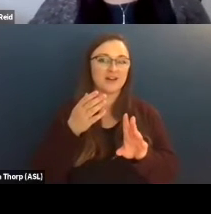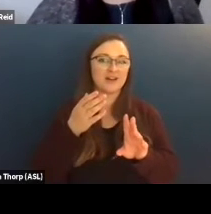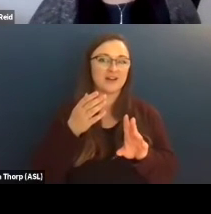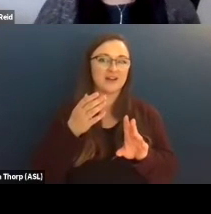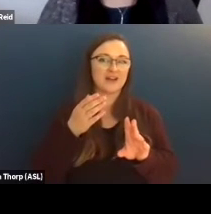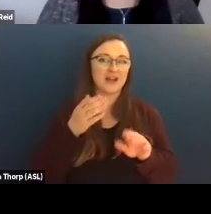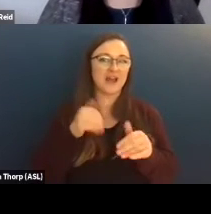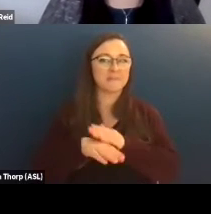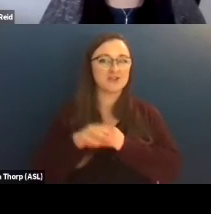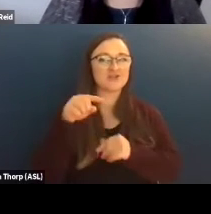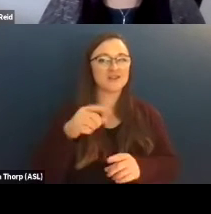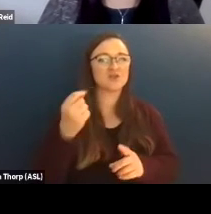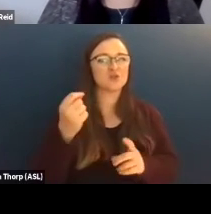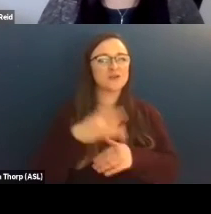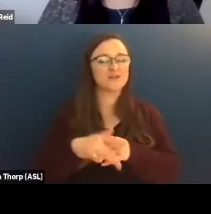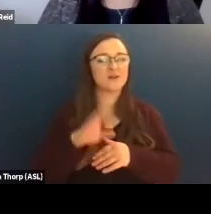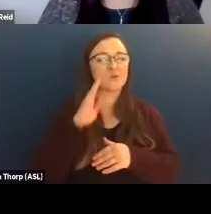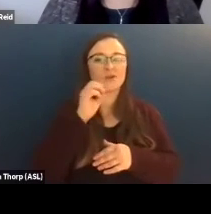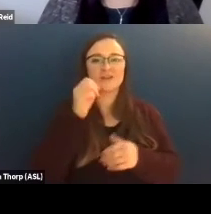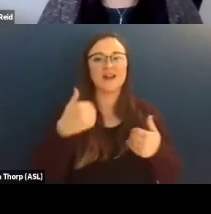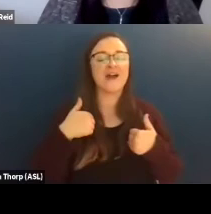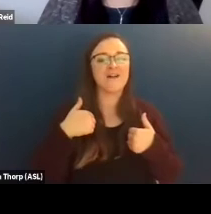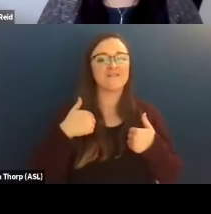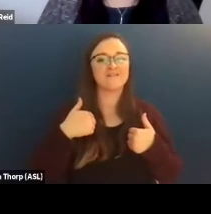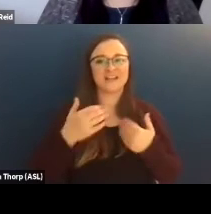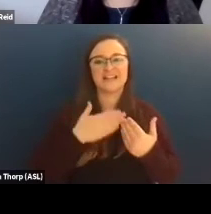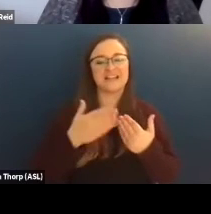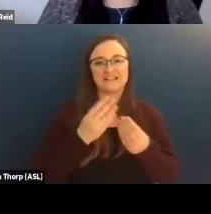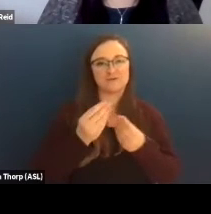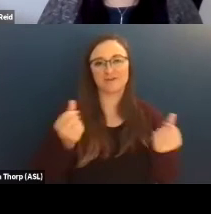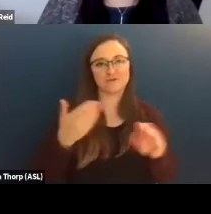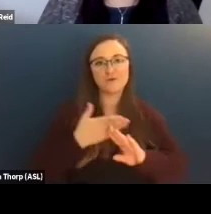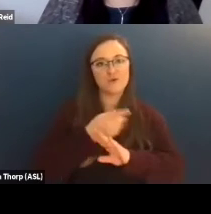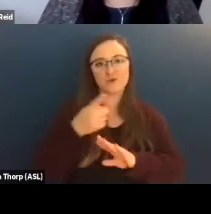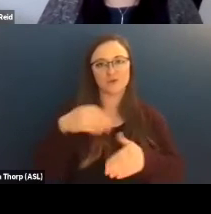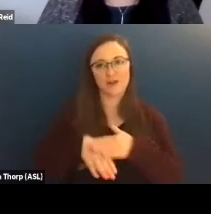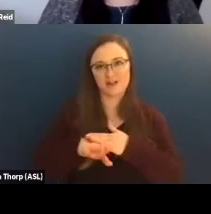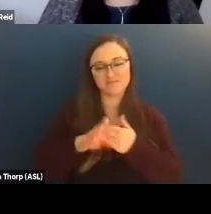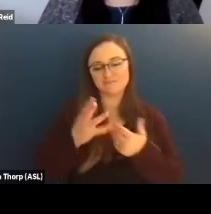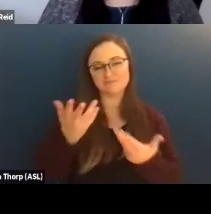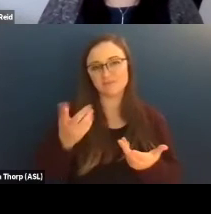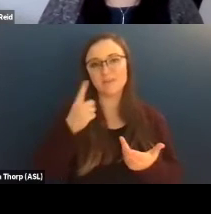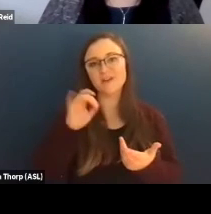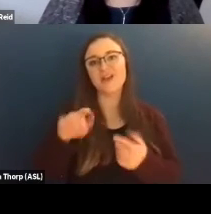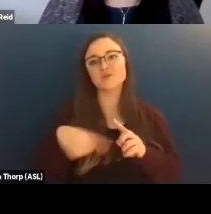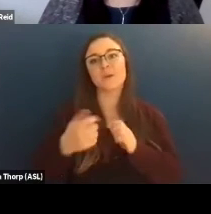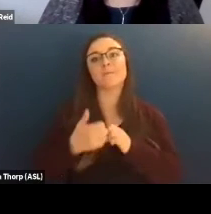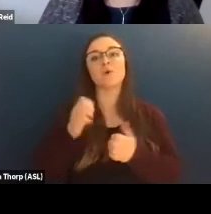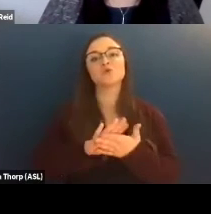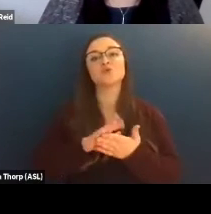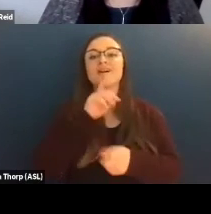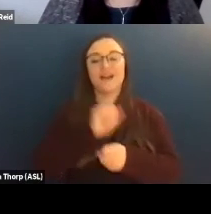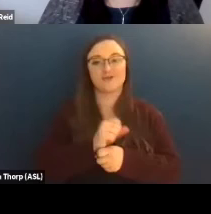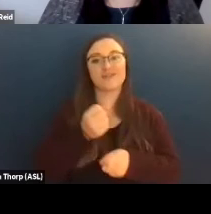not always going to be a hard, fast resolution that you can do prior to admission, because that's when most schools actually get the